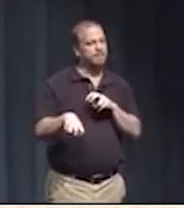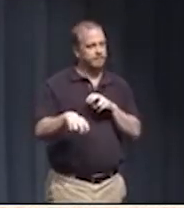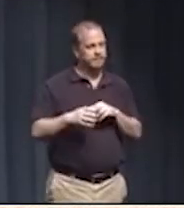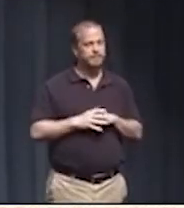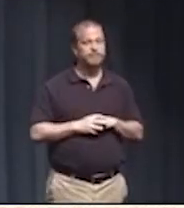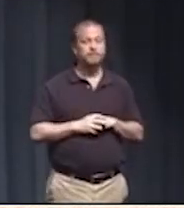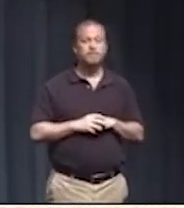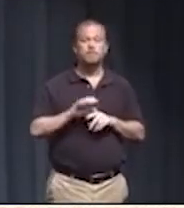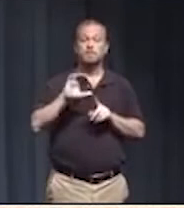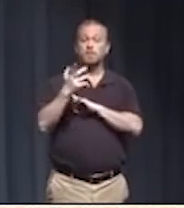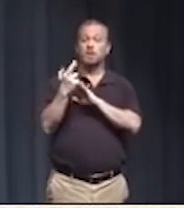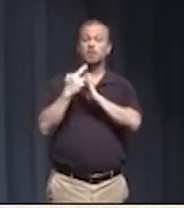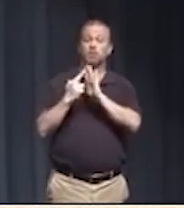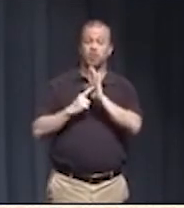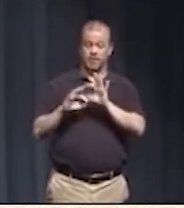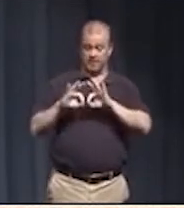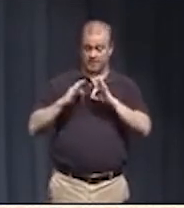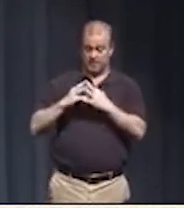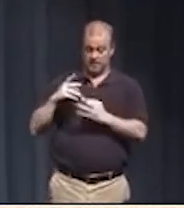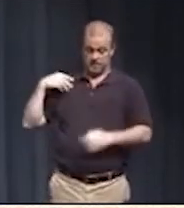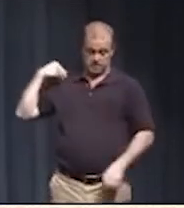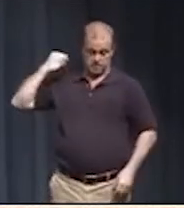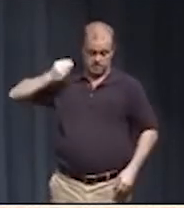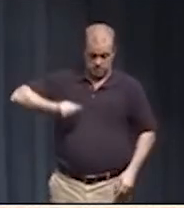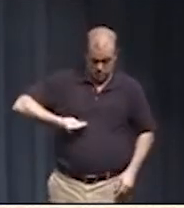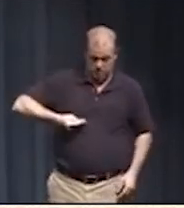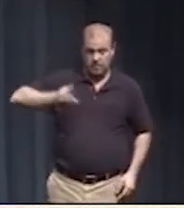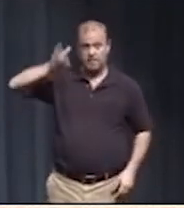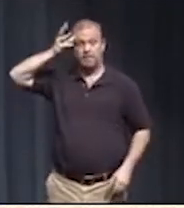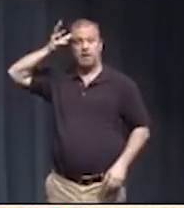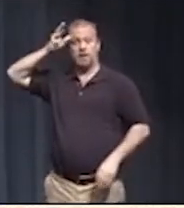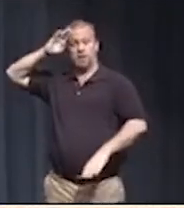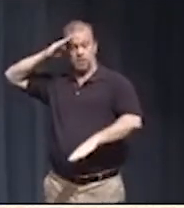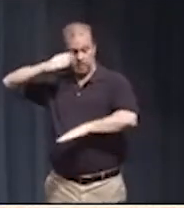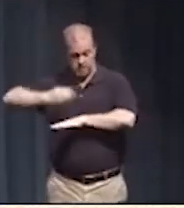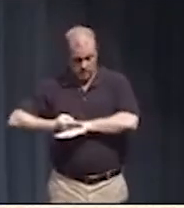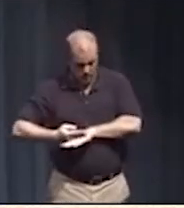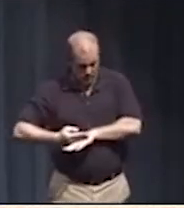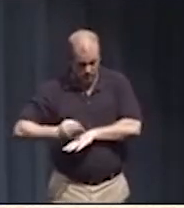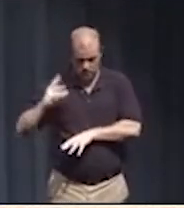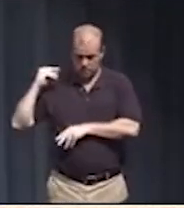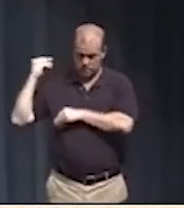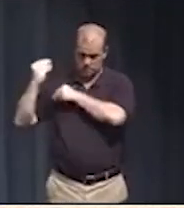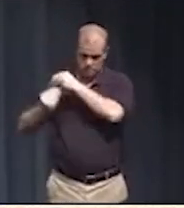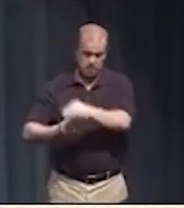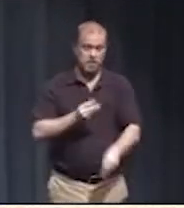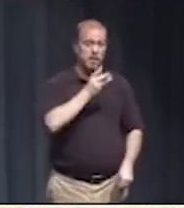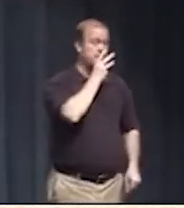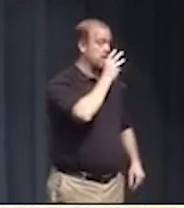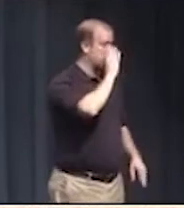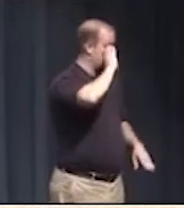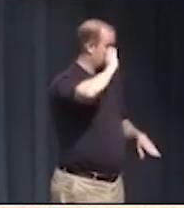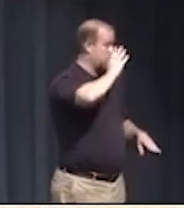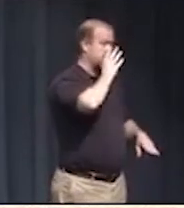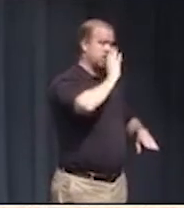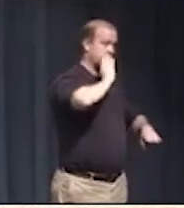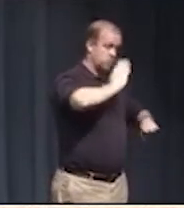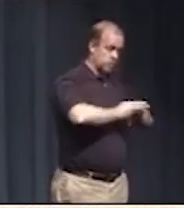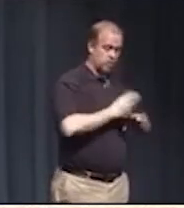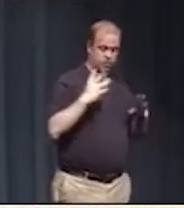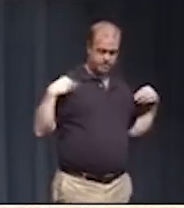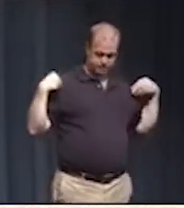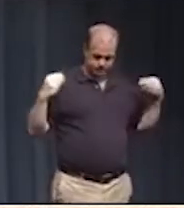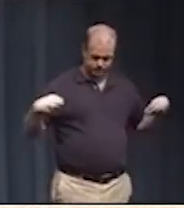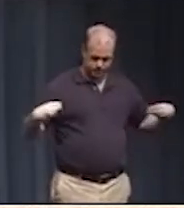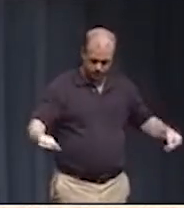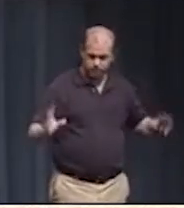passed down through the family. They're passed down from father to son, often from mother to daughter. And that goes